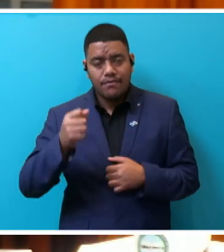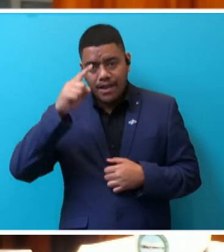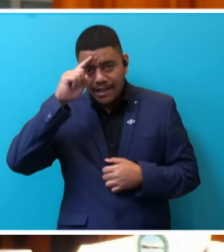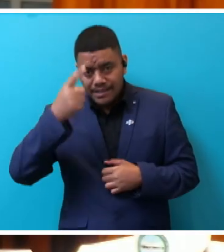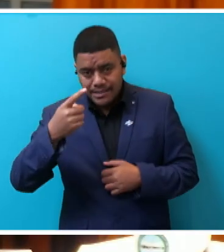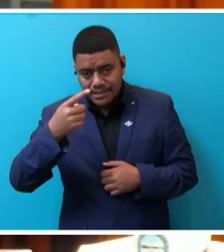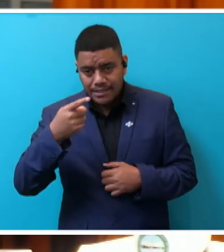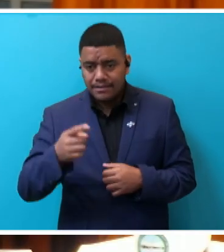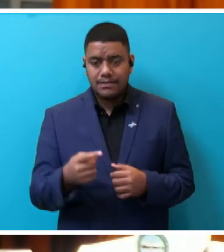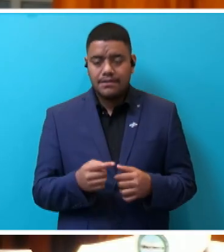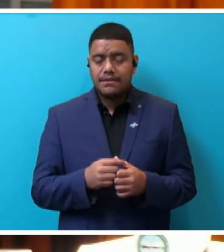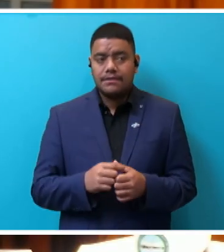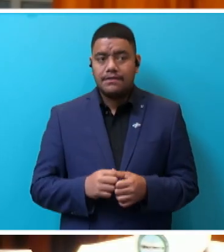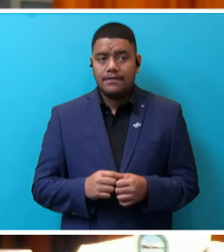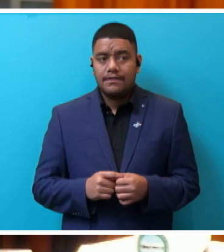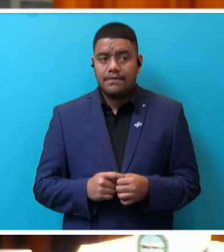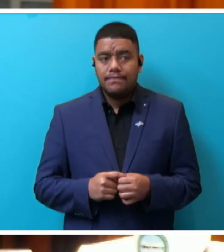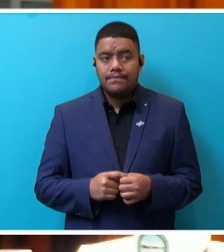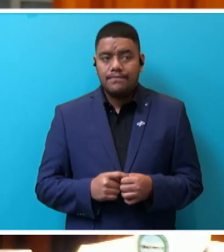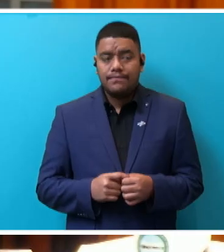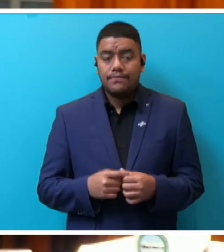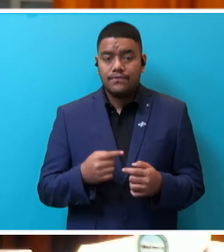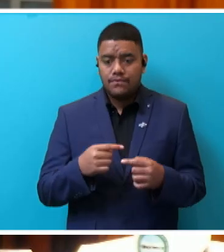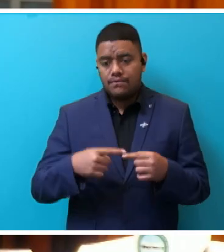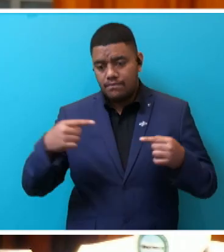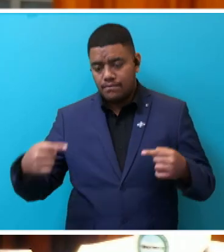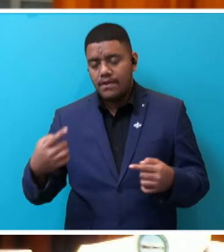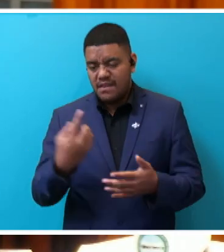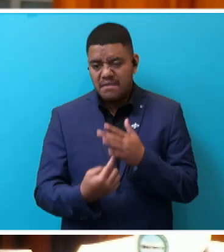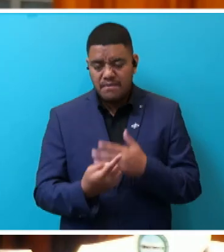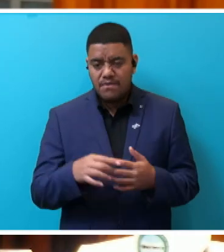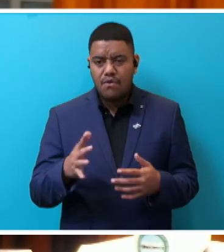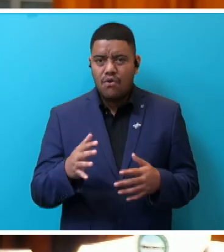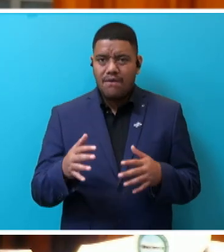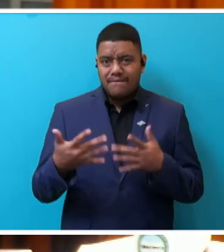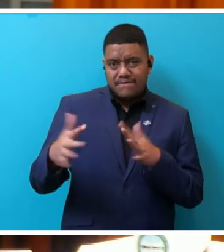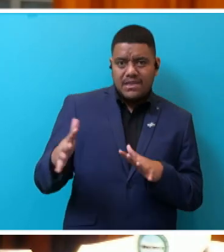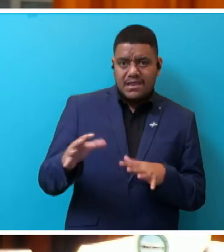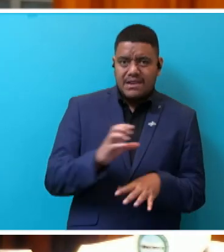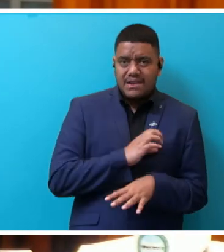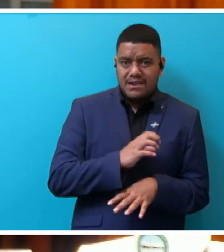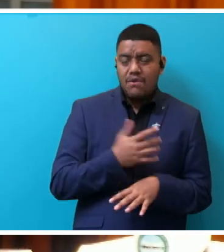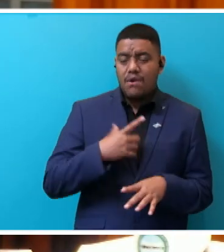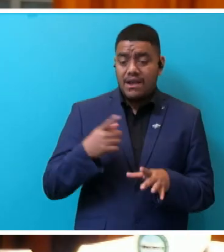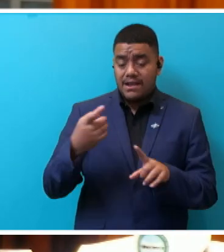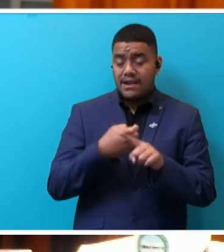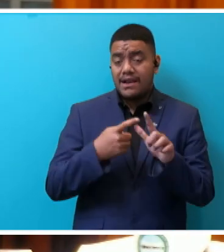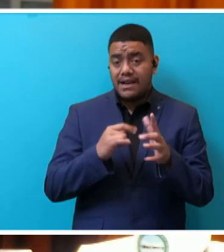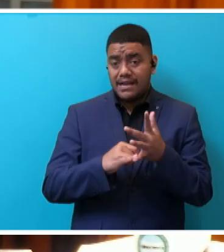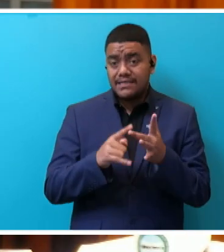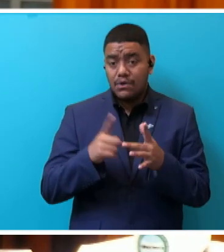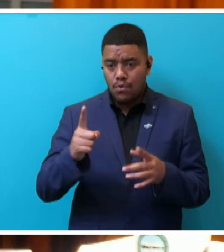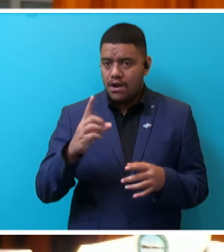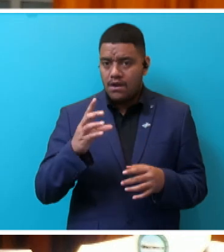the context around the opposition or the hesitation because Kasi was, of course, one of